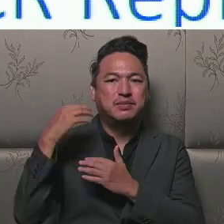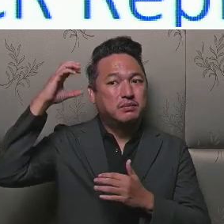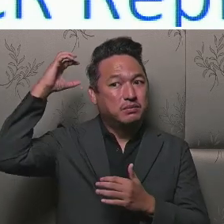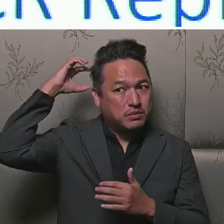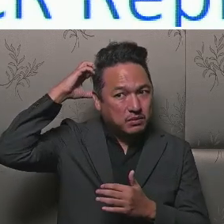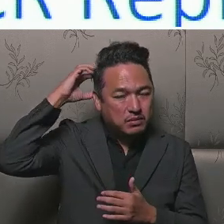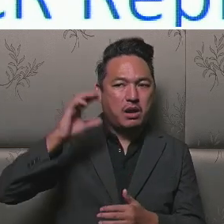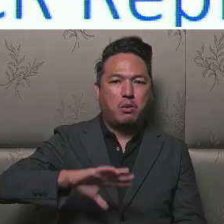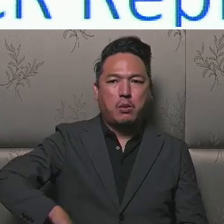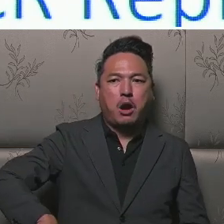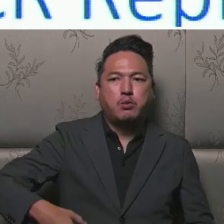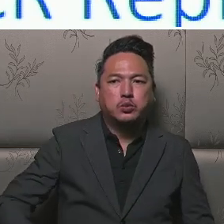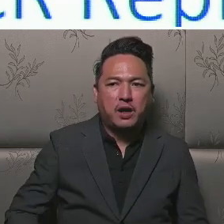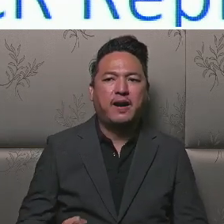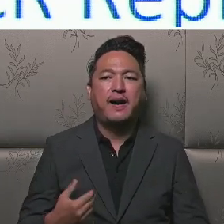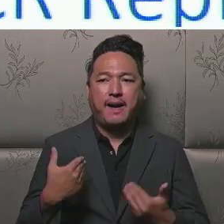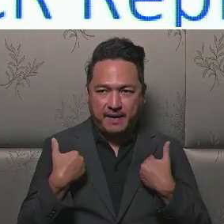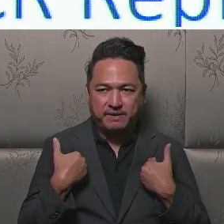that front. And